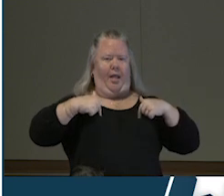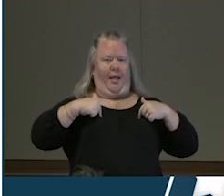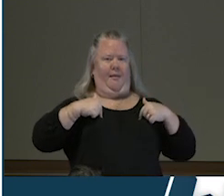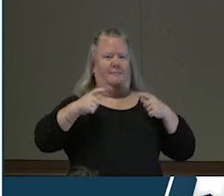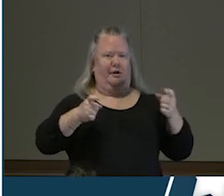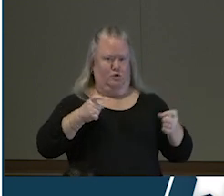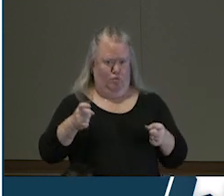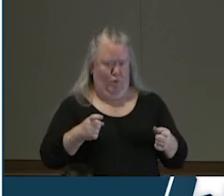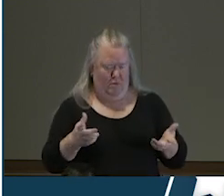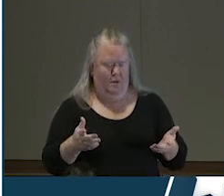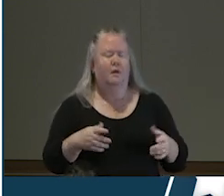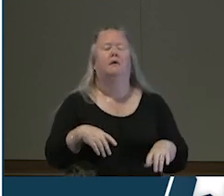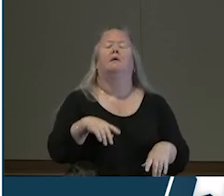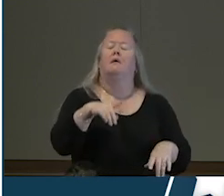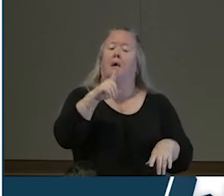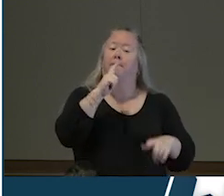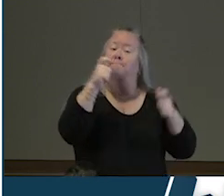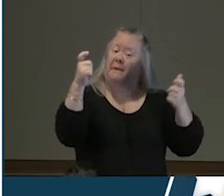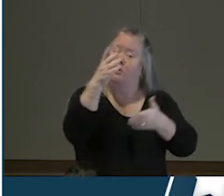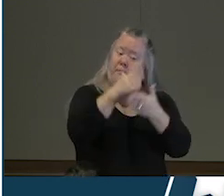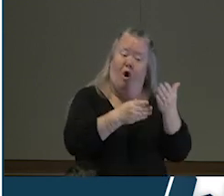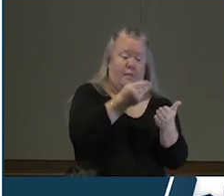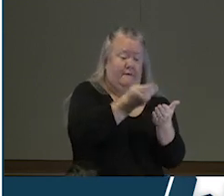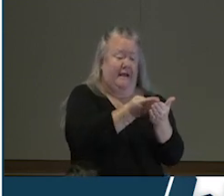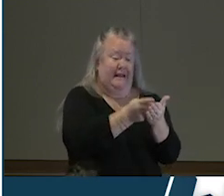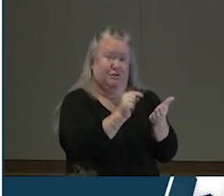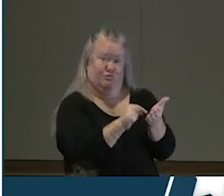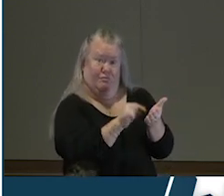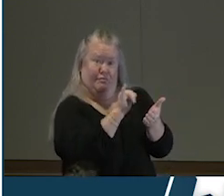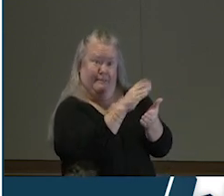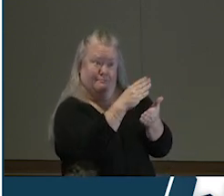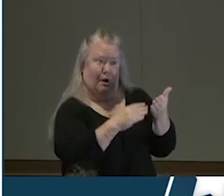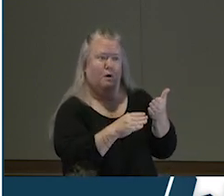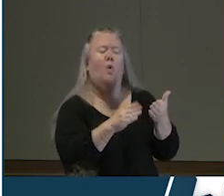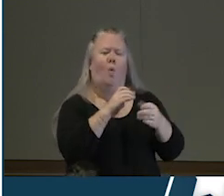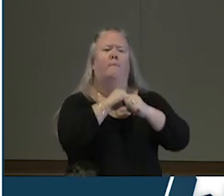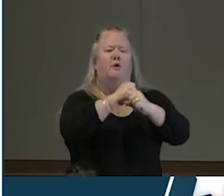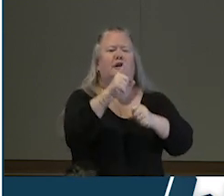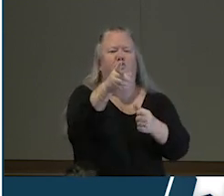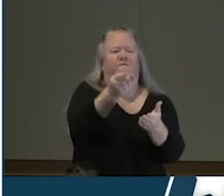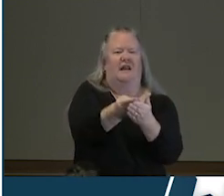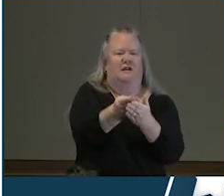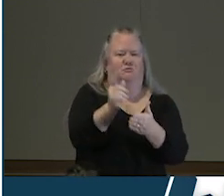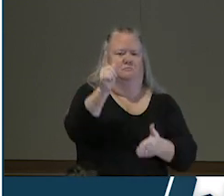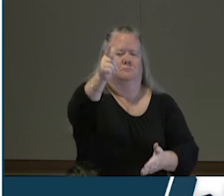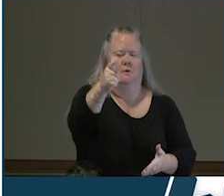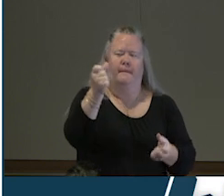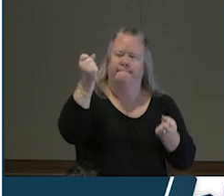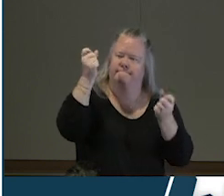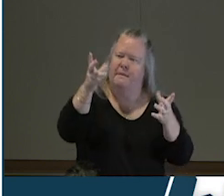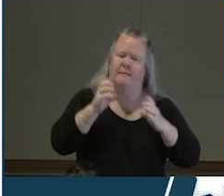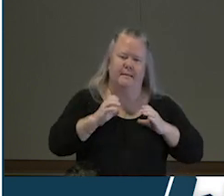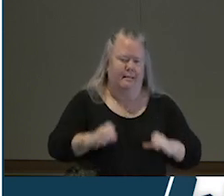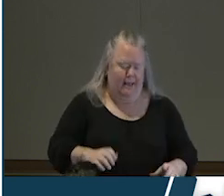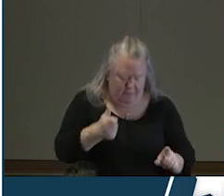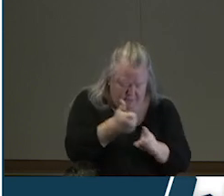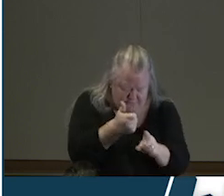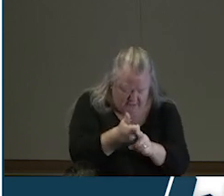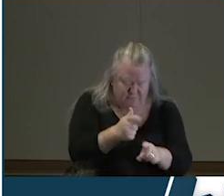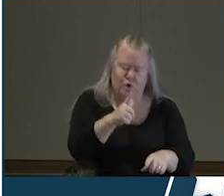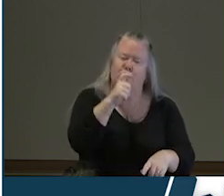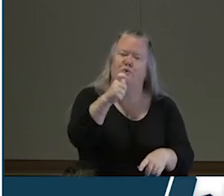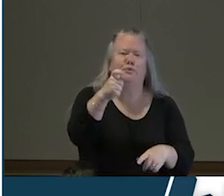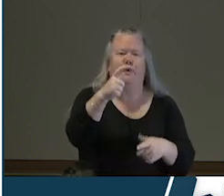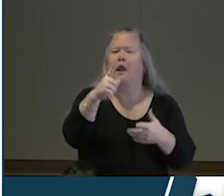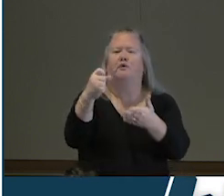right? And then the bigger part on the financial side is it's going to protect you financially. We've had many a client who got a